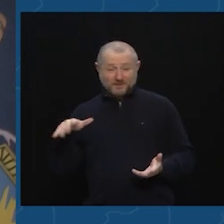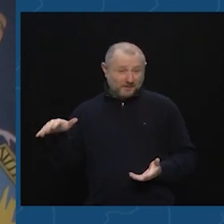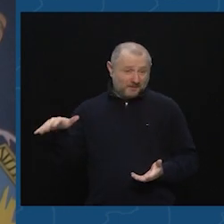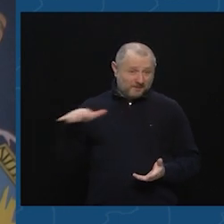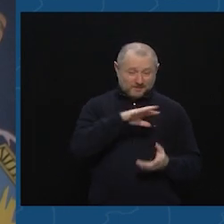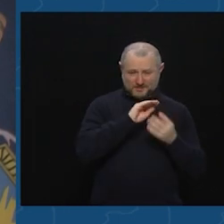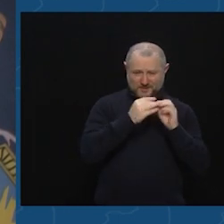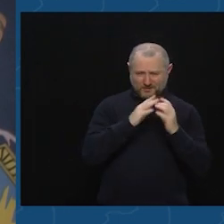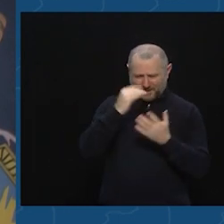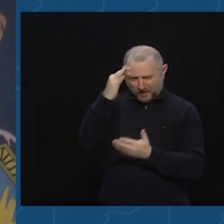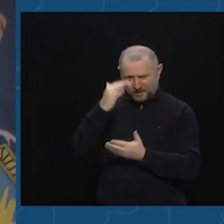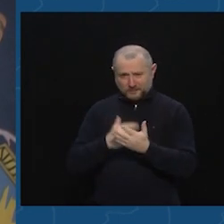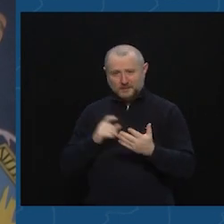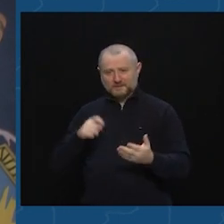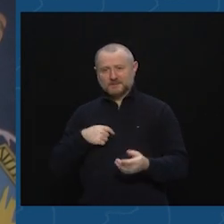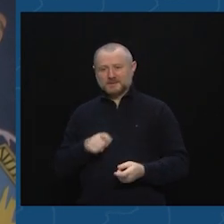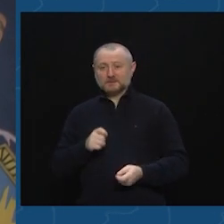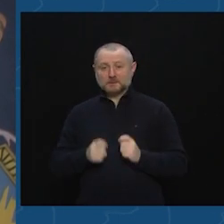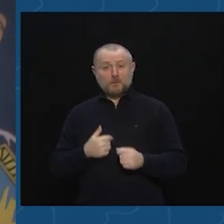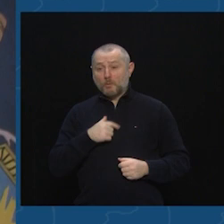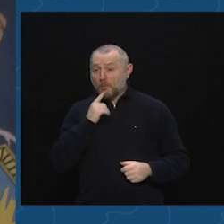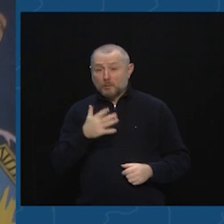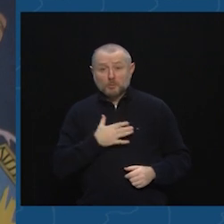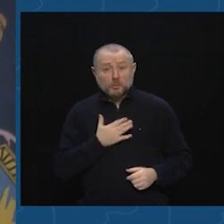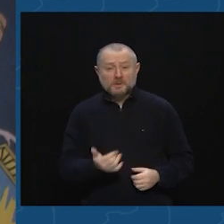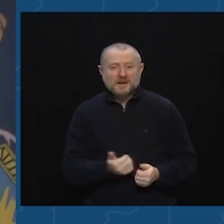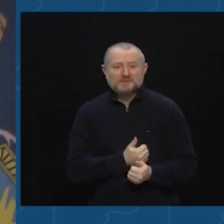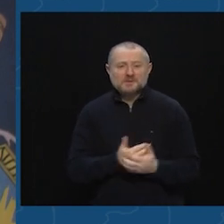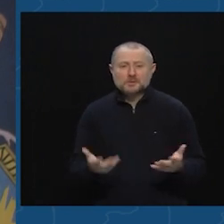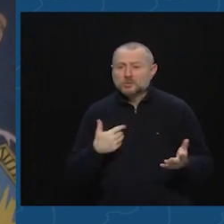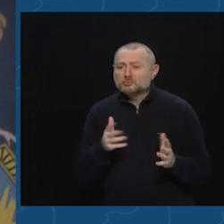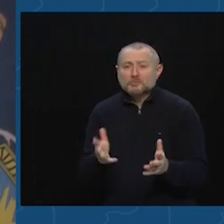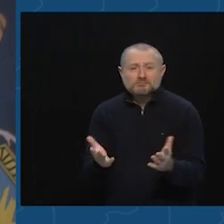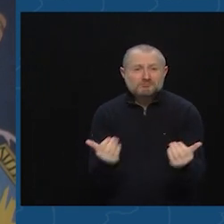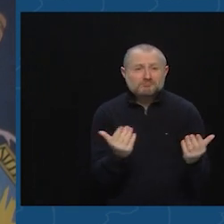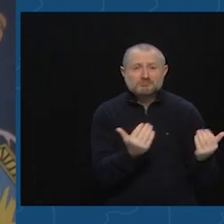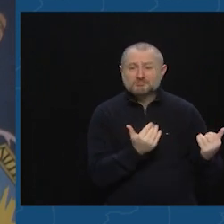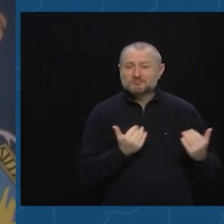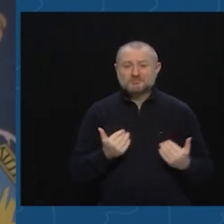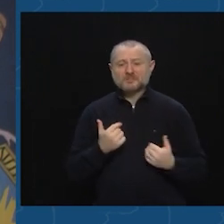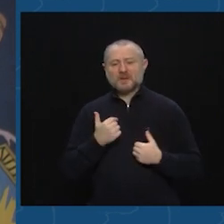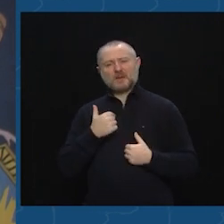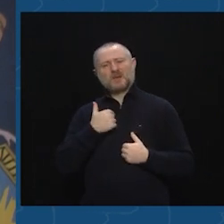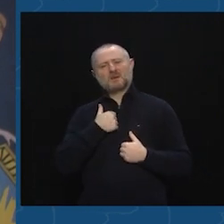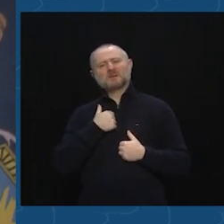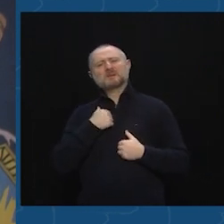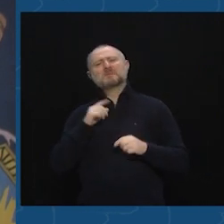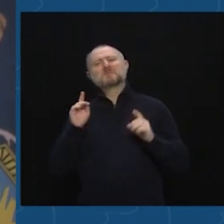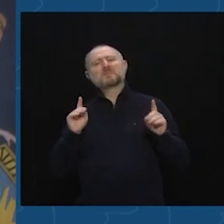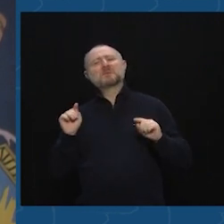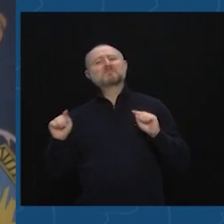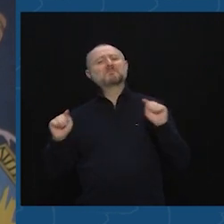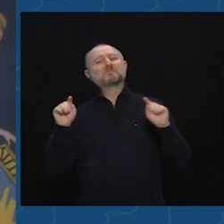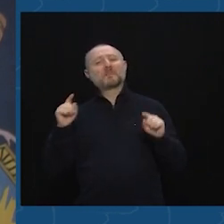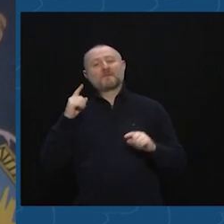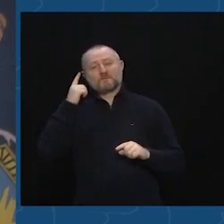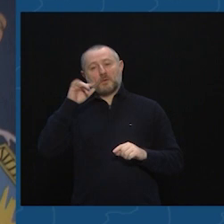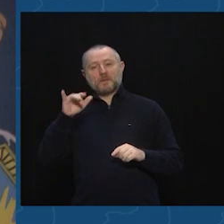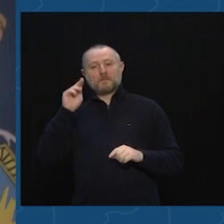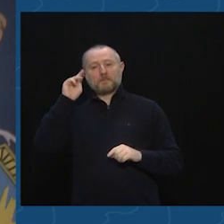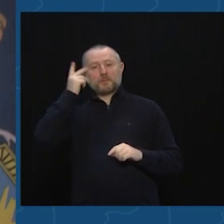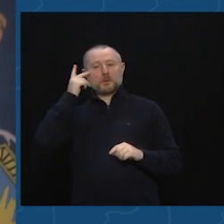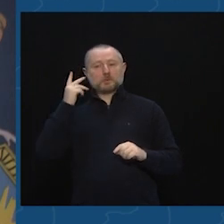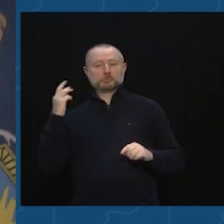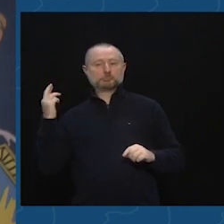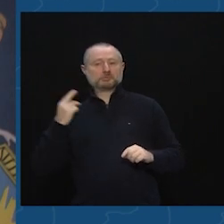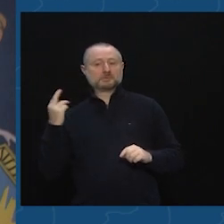have those conversations. So I don't feel just because people, for political reasons, like the individuals that you're quoting here today,